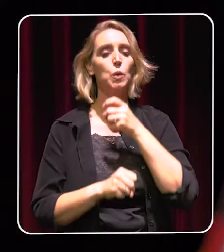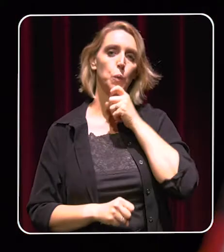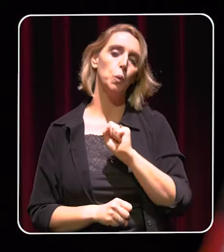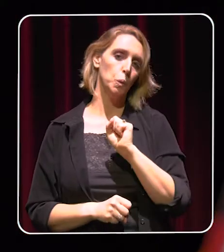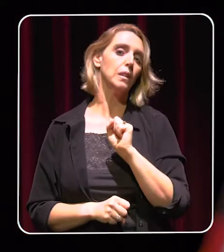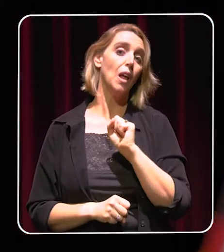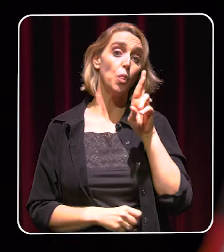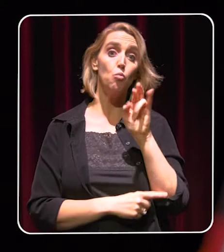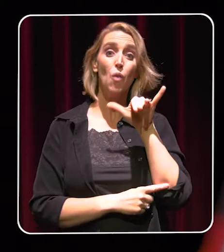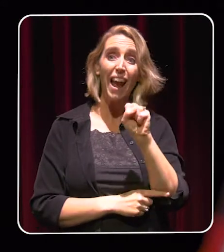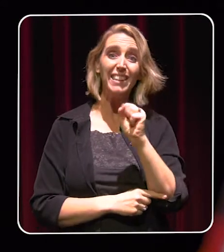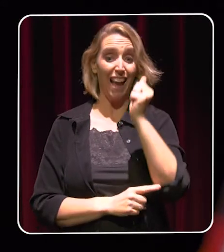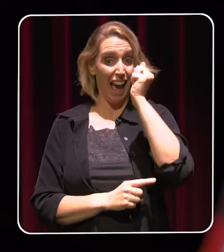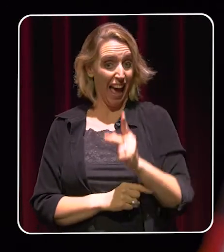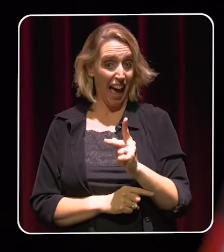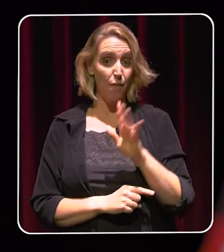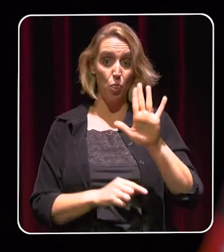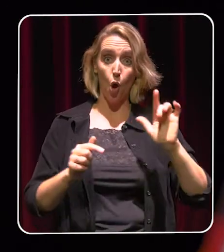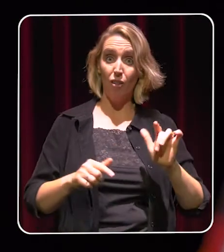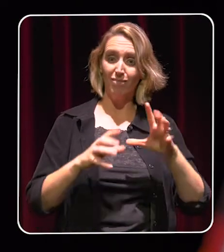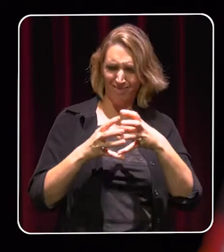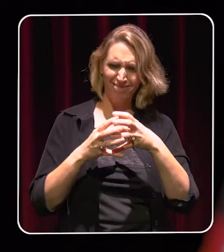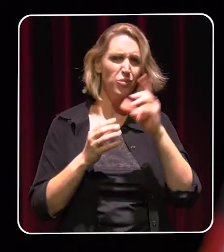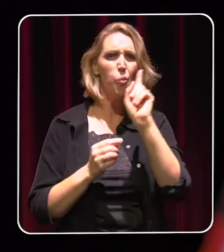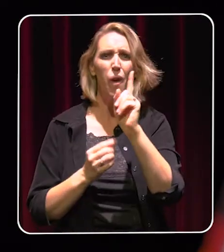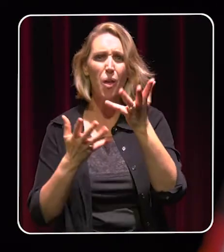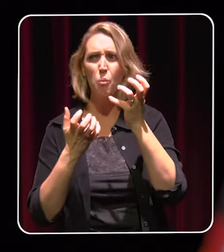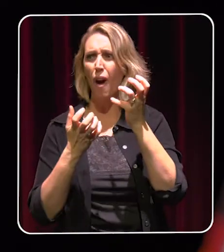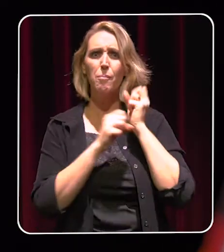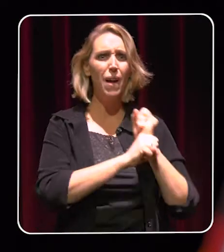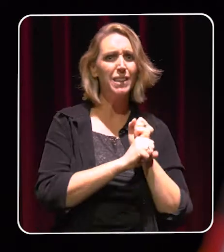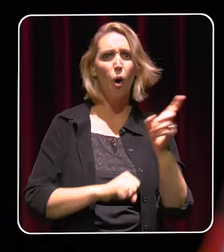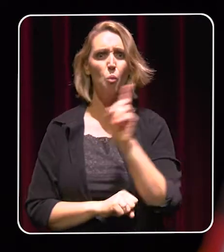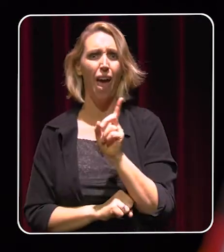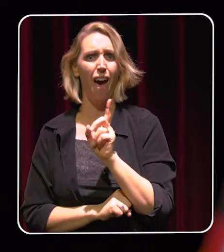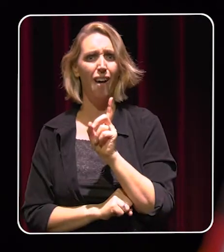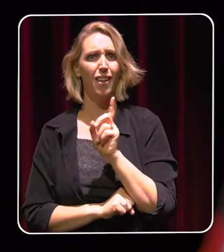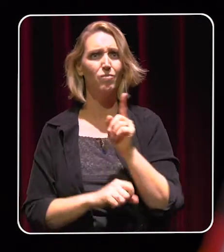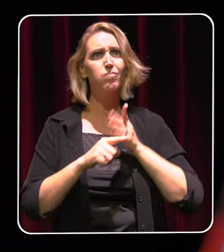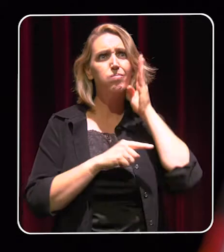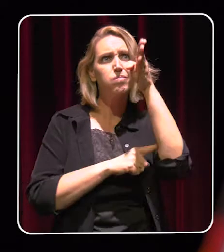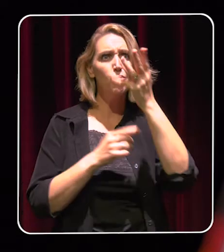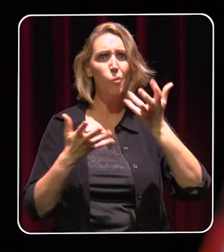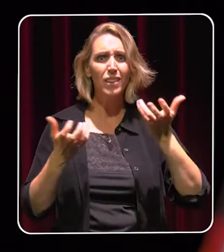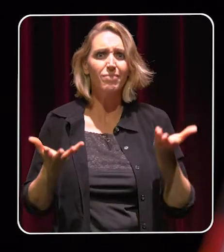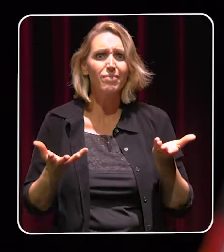old. The Rays have spent more than half their existence trying to figure out where they'd like to play baseball for the long